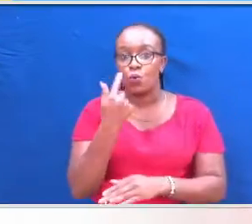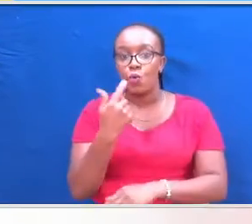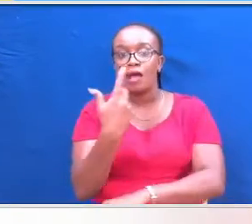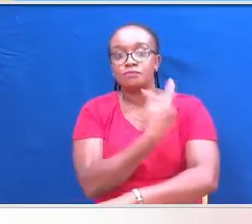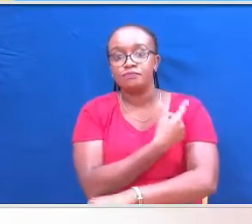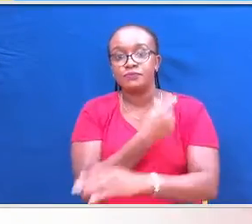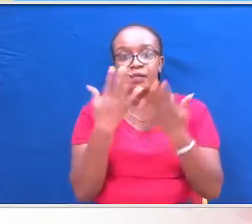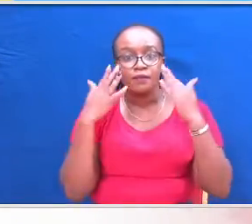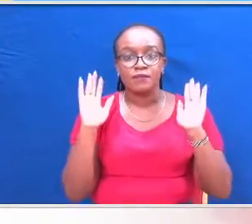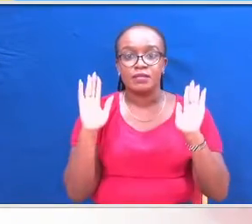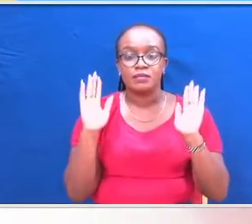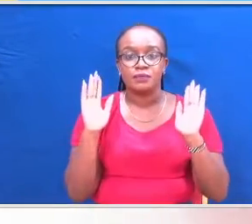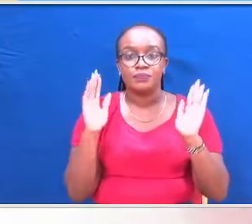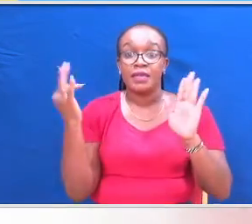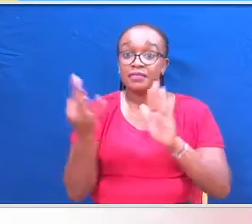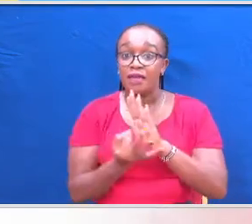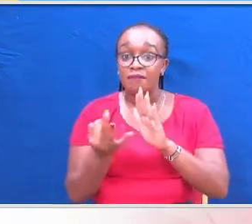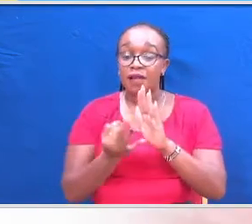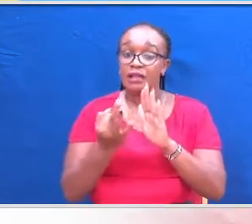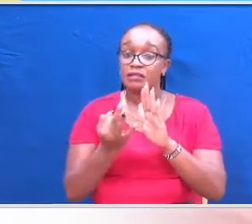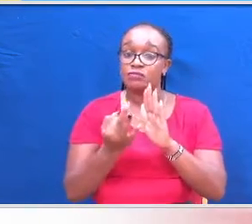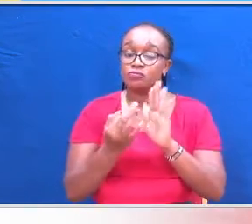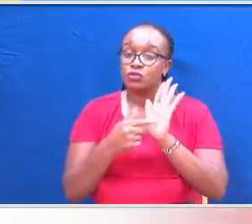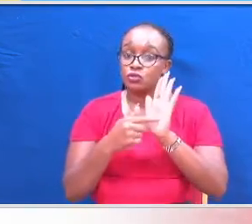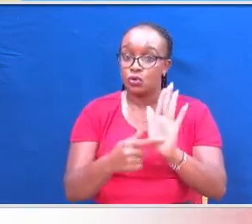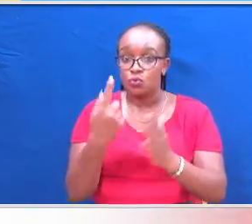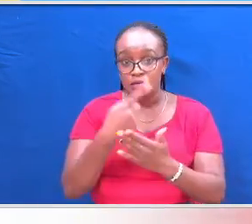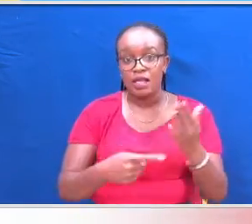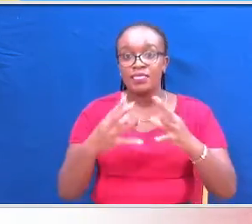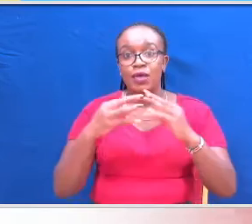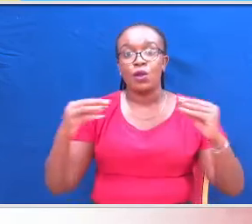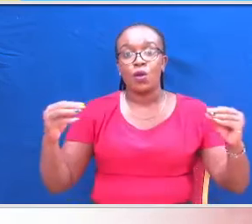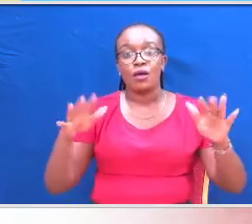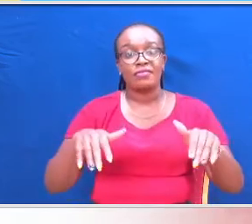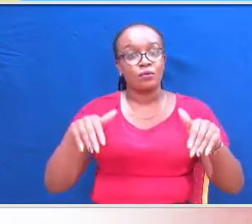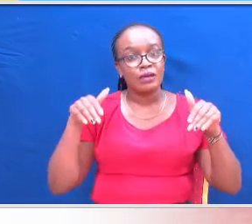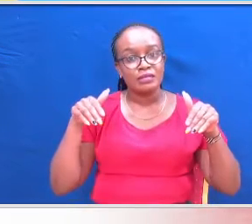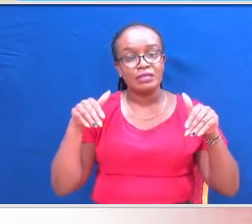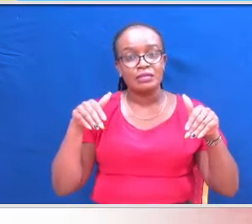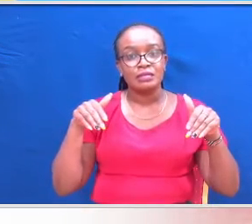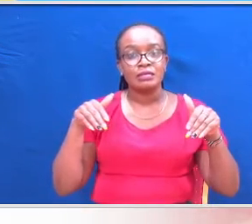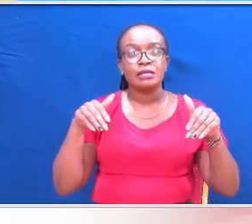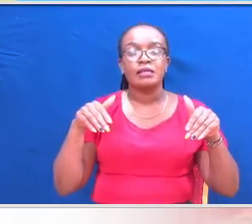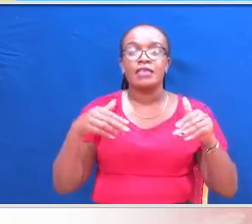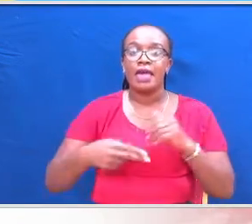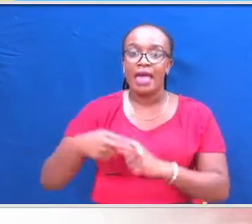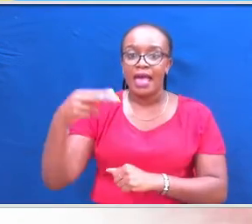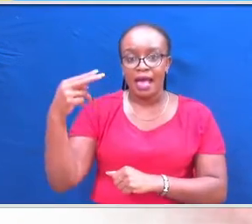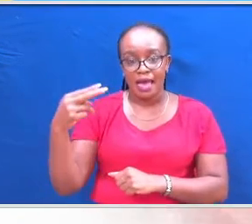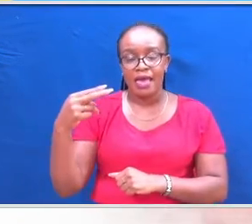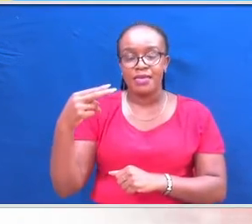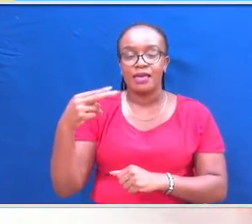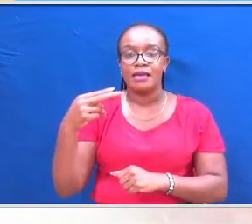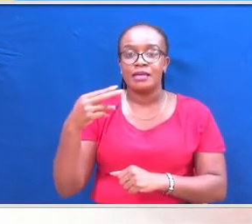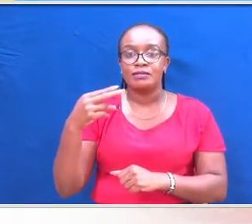vaccinated. Science has proven that the longer the wait, the higher the immune response of the